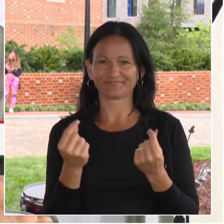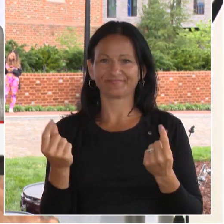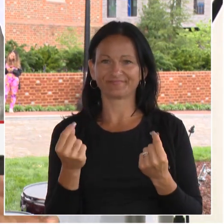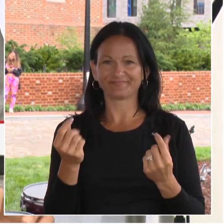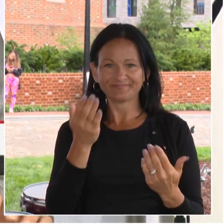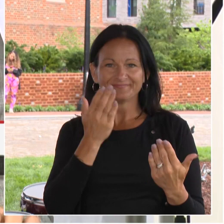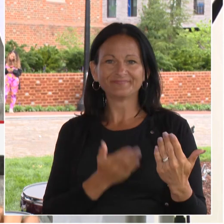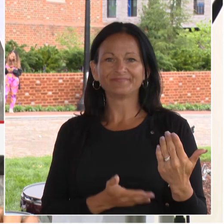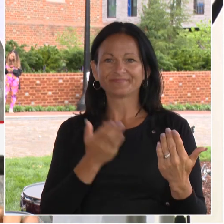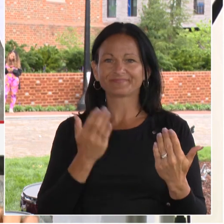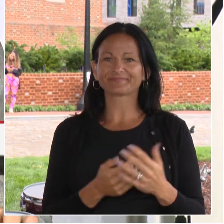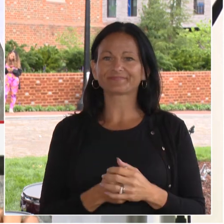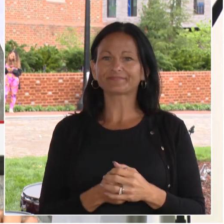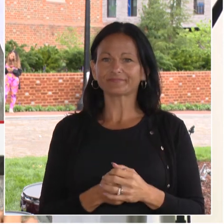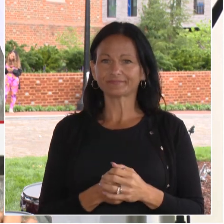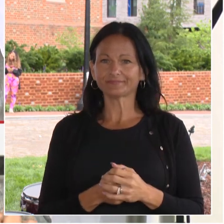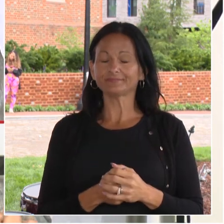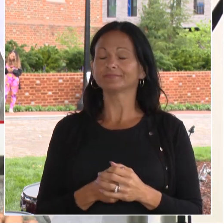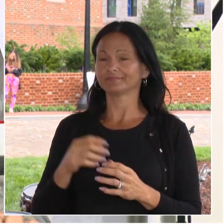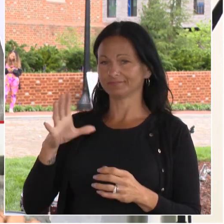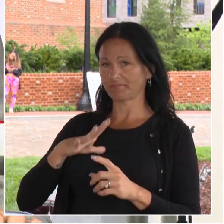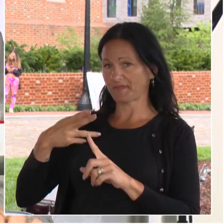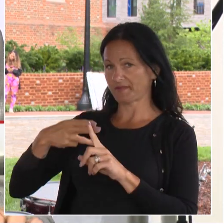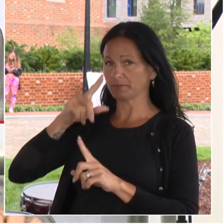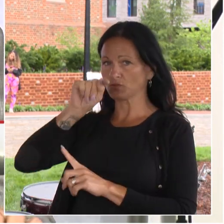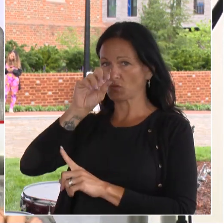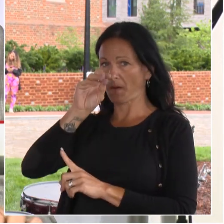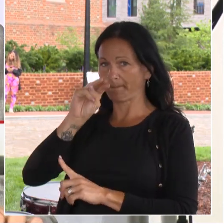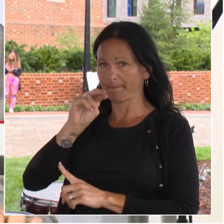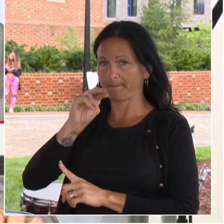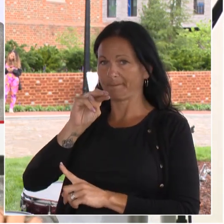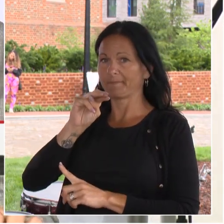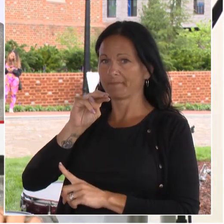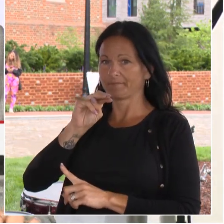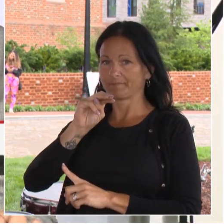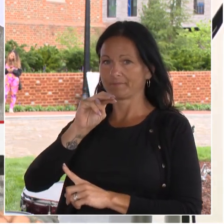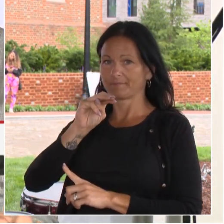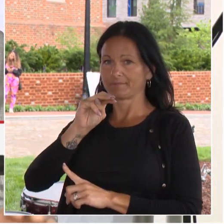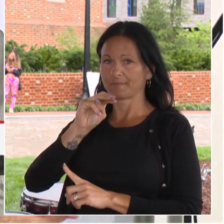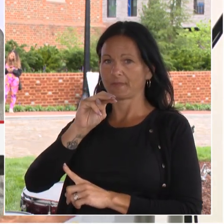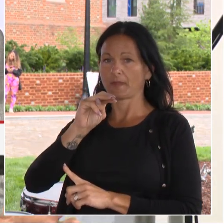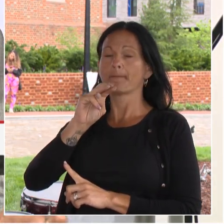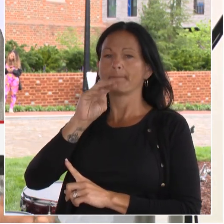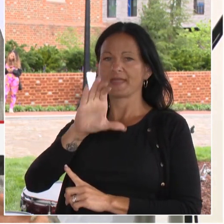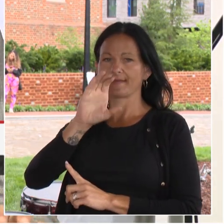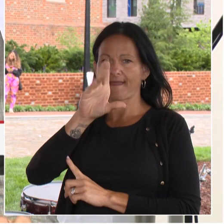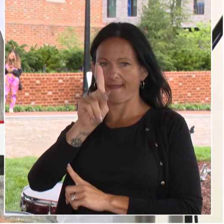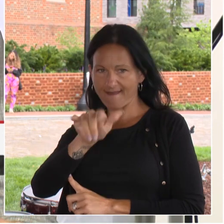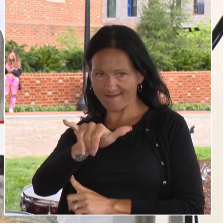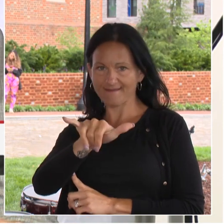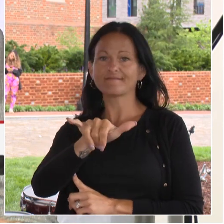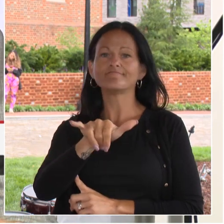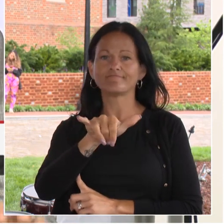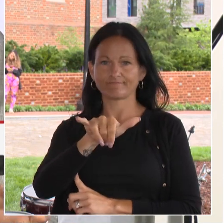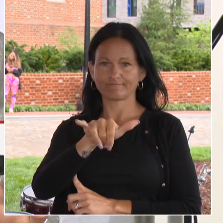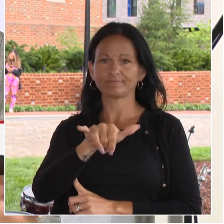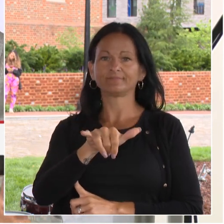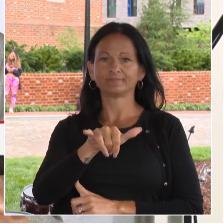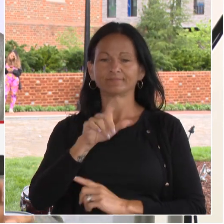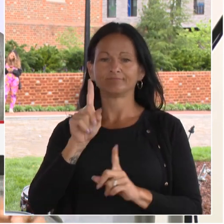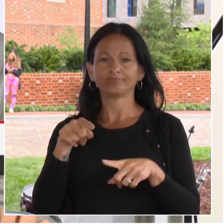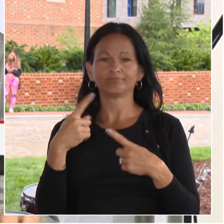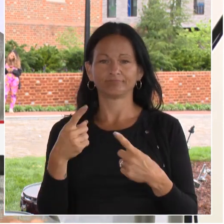trying to do something together in a different part of the marketplace and became fast friends. When we